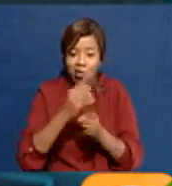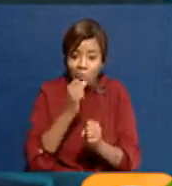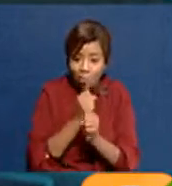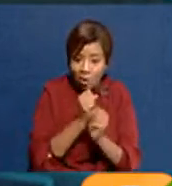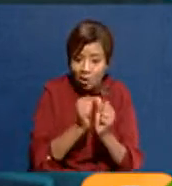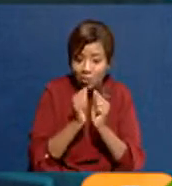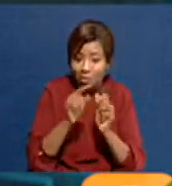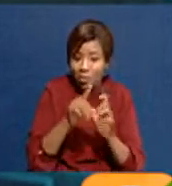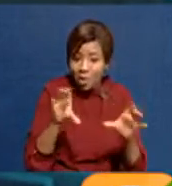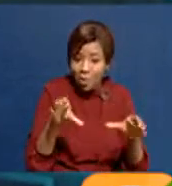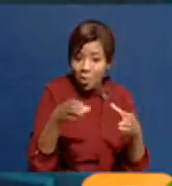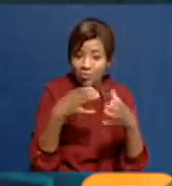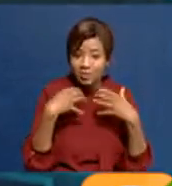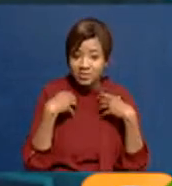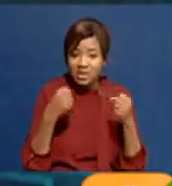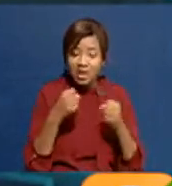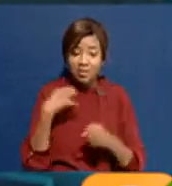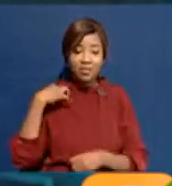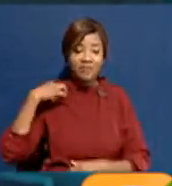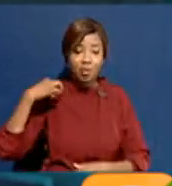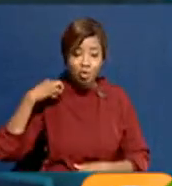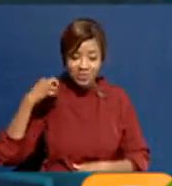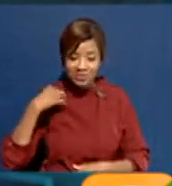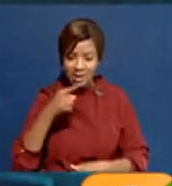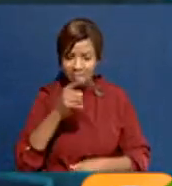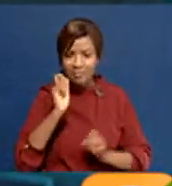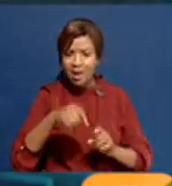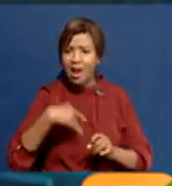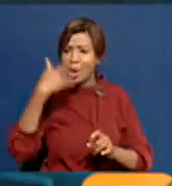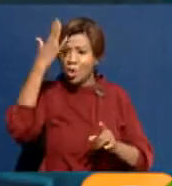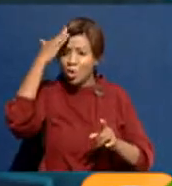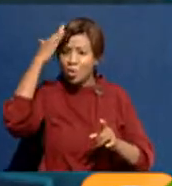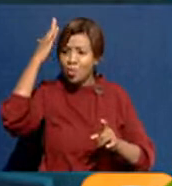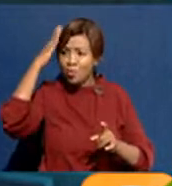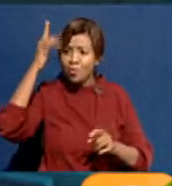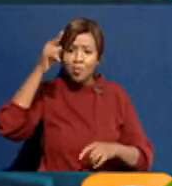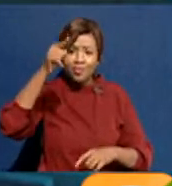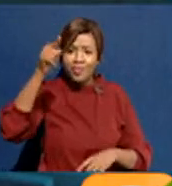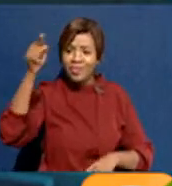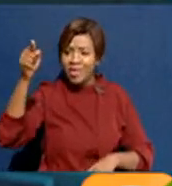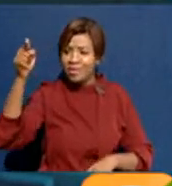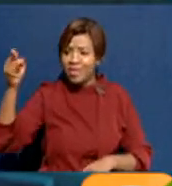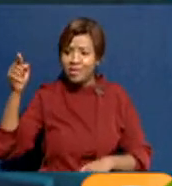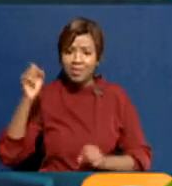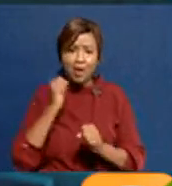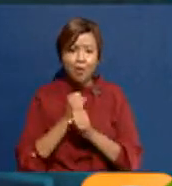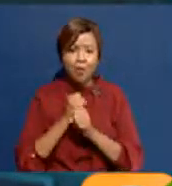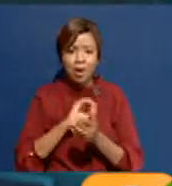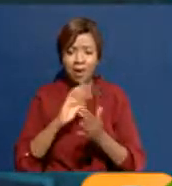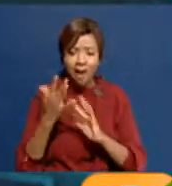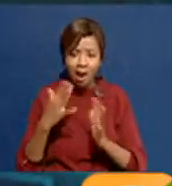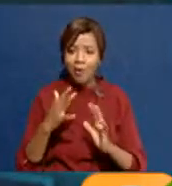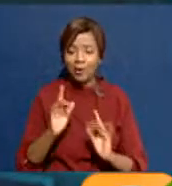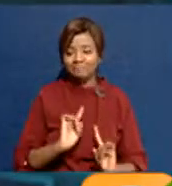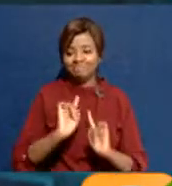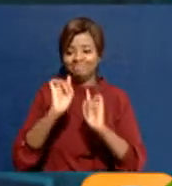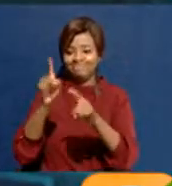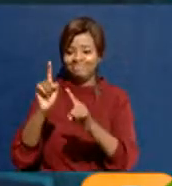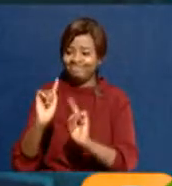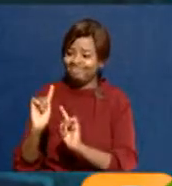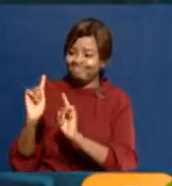are the link to the household. So those ones, we can use them for various purposes. Tracking the